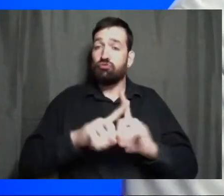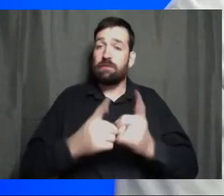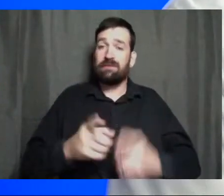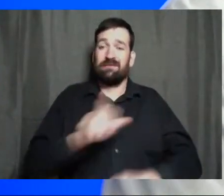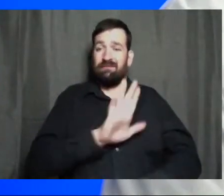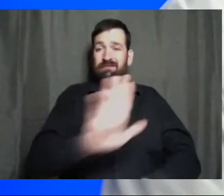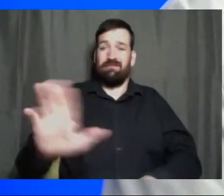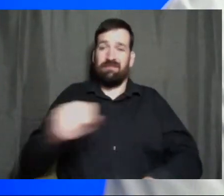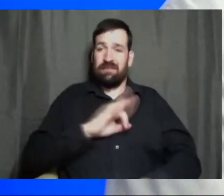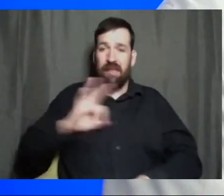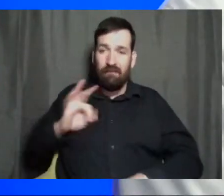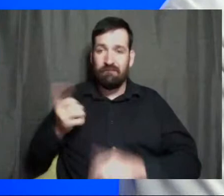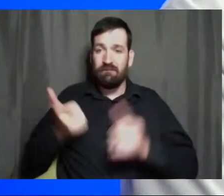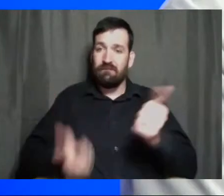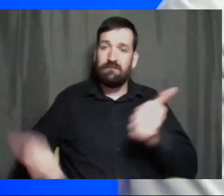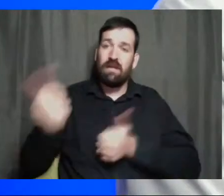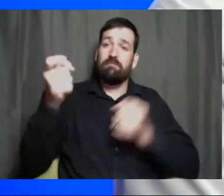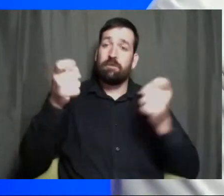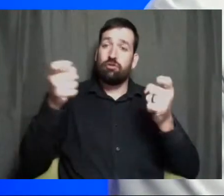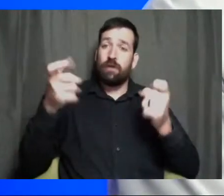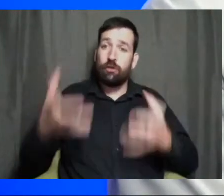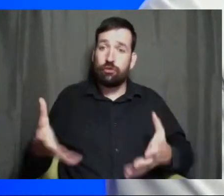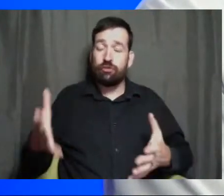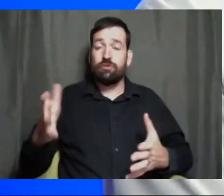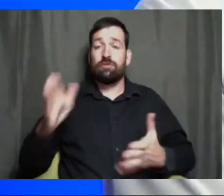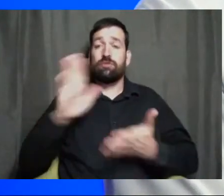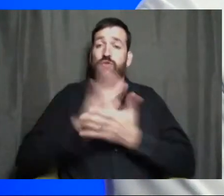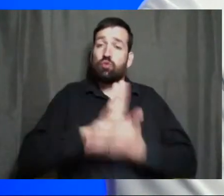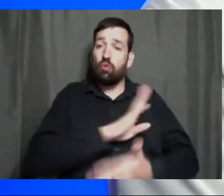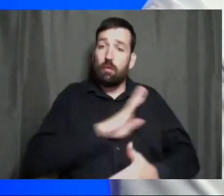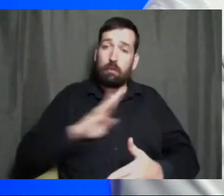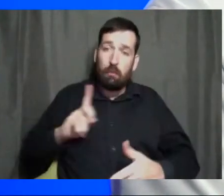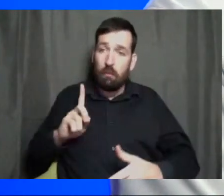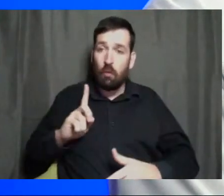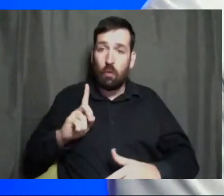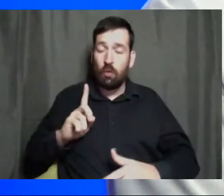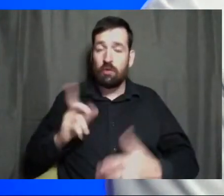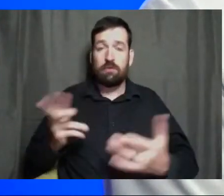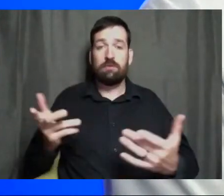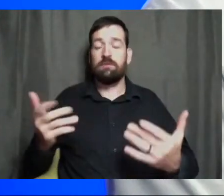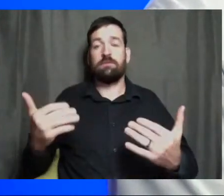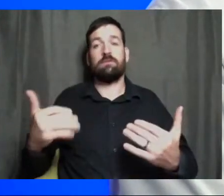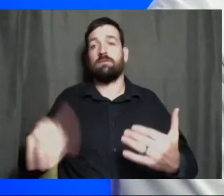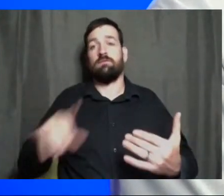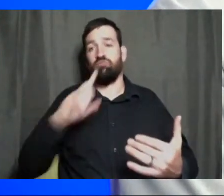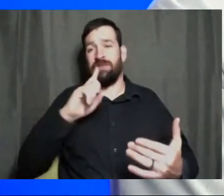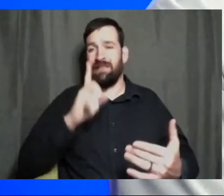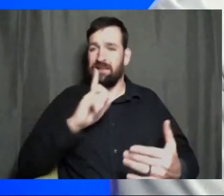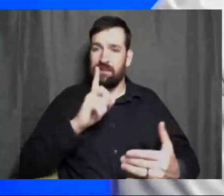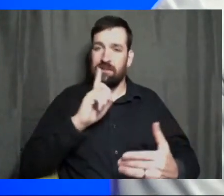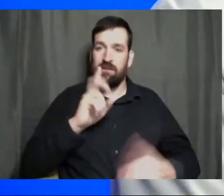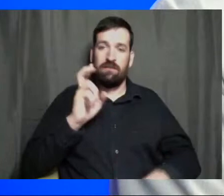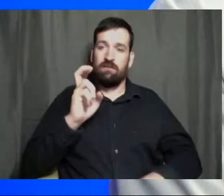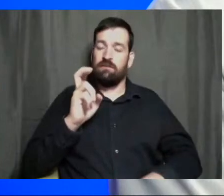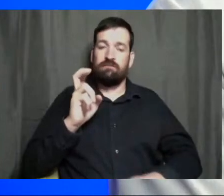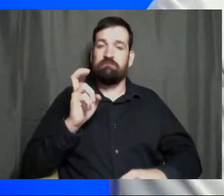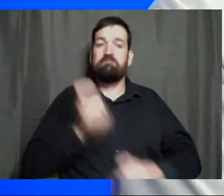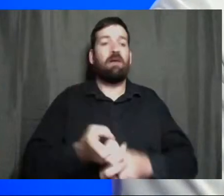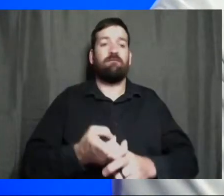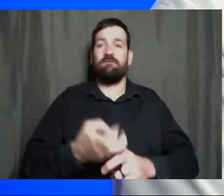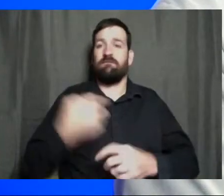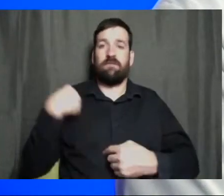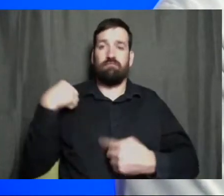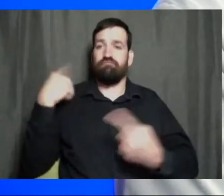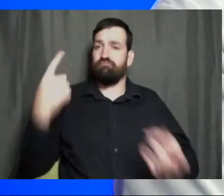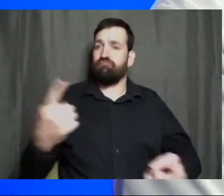administrators, and school board members. I mean, this has been a really, really tough year and a half for them. And